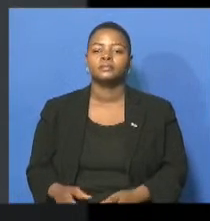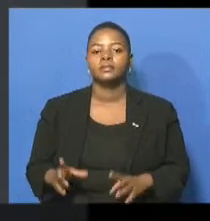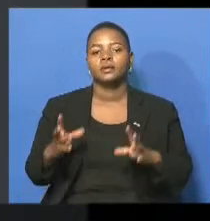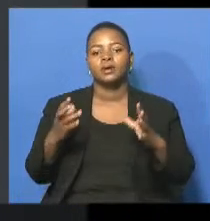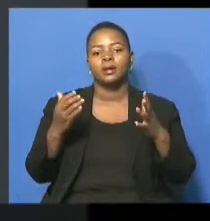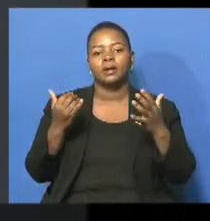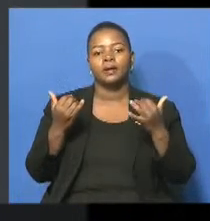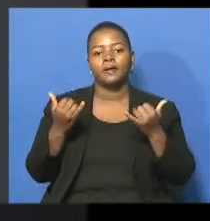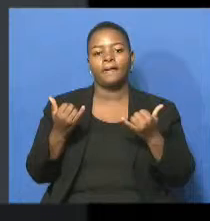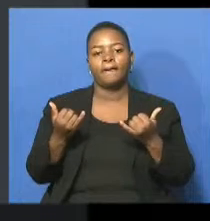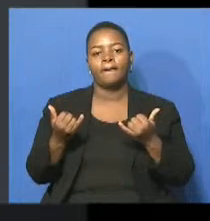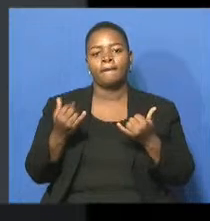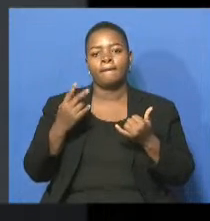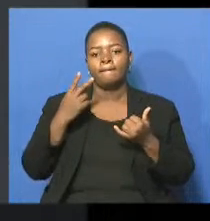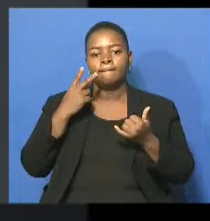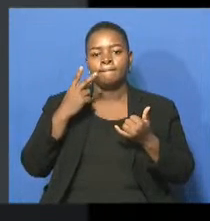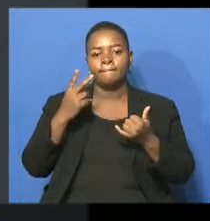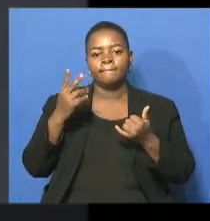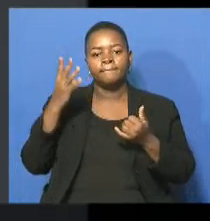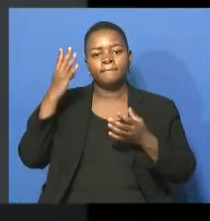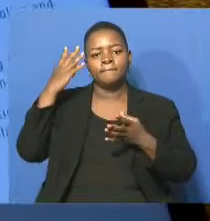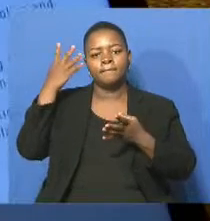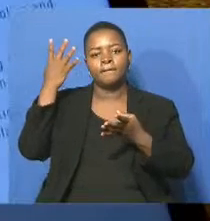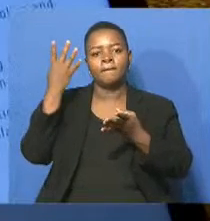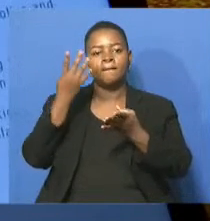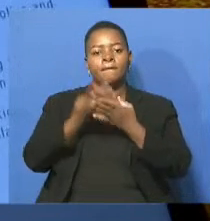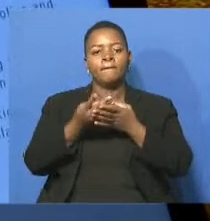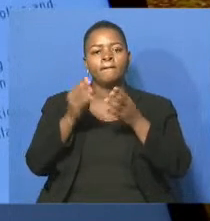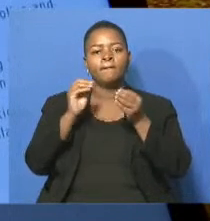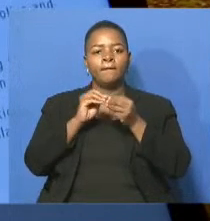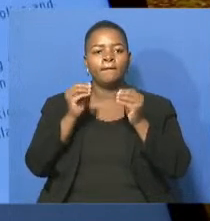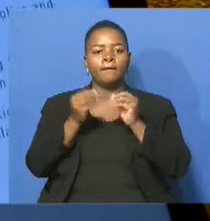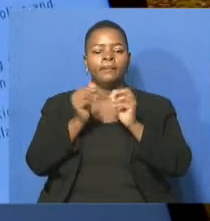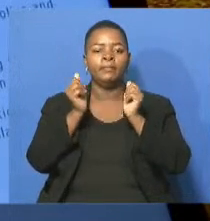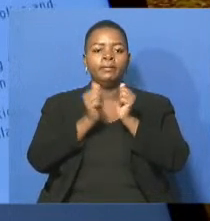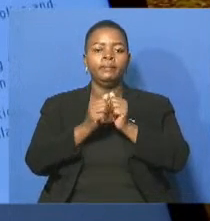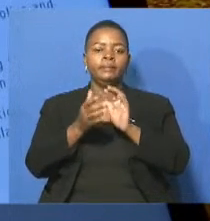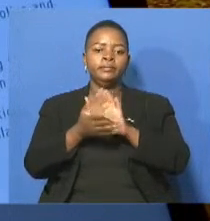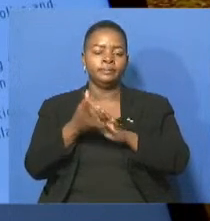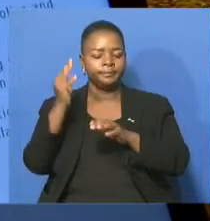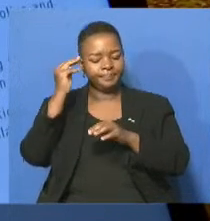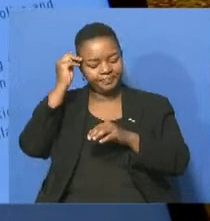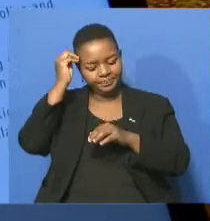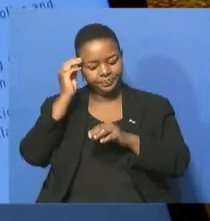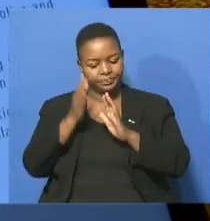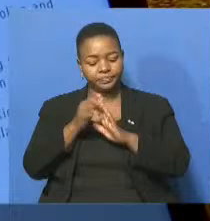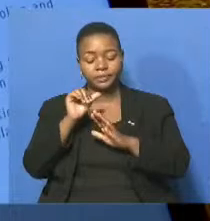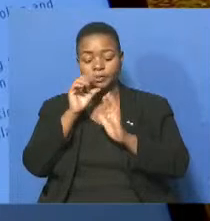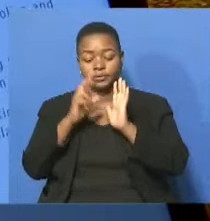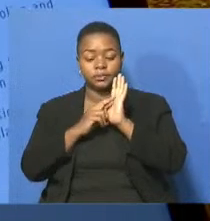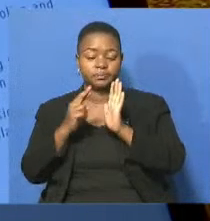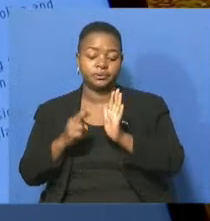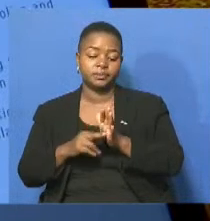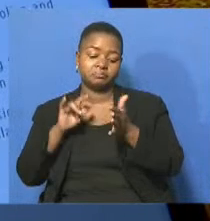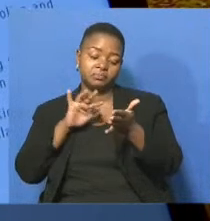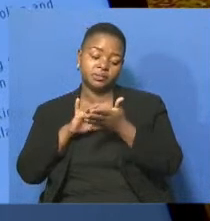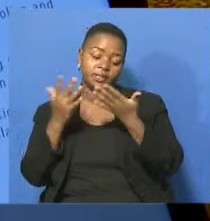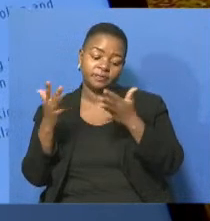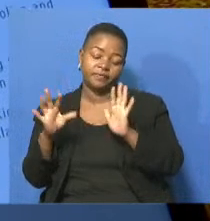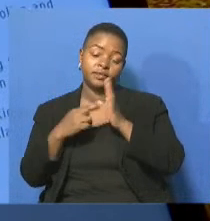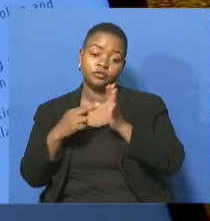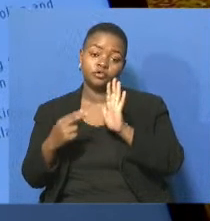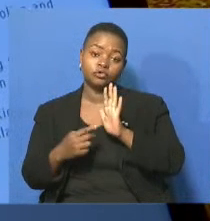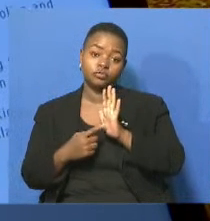population, those with mental illness are grossly overrepresented, and studies have shown